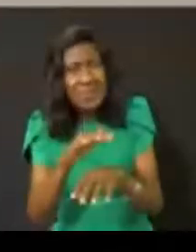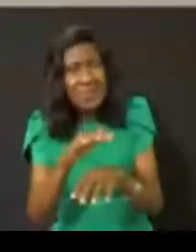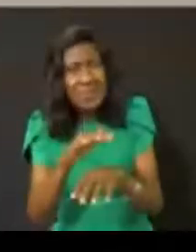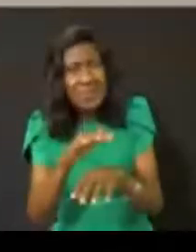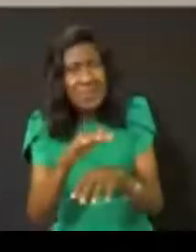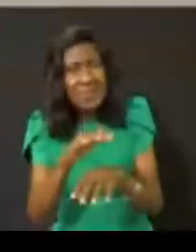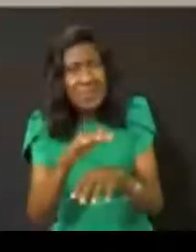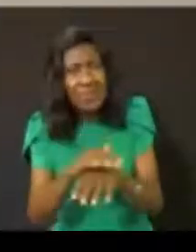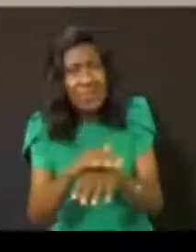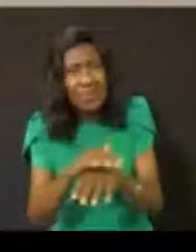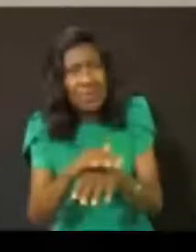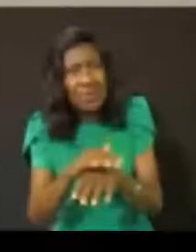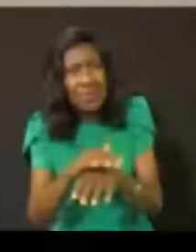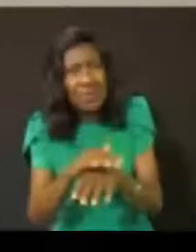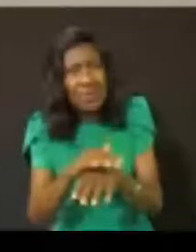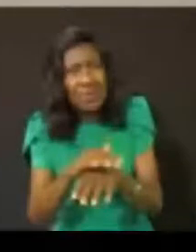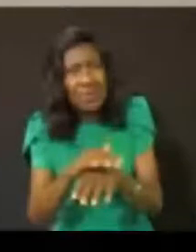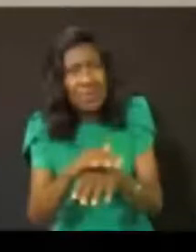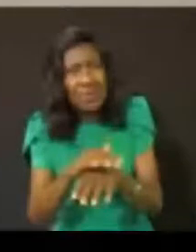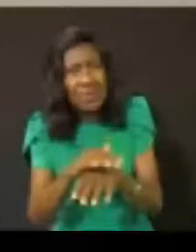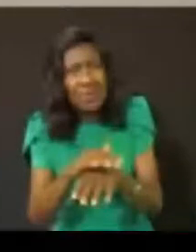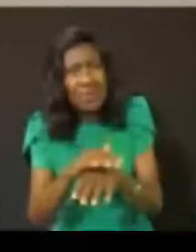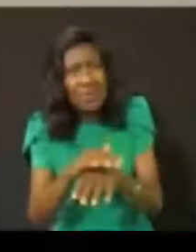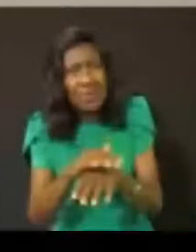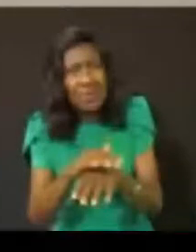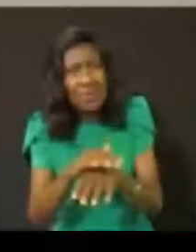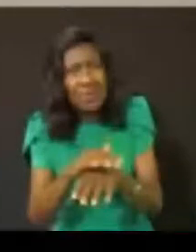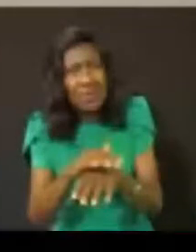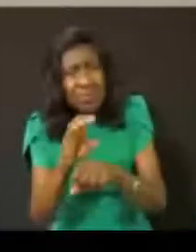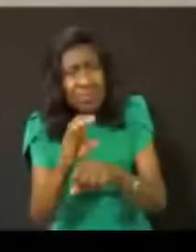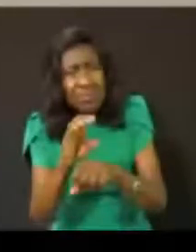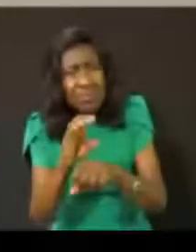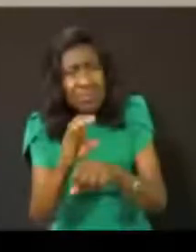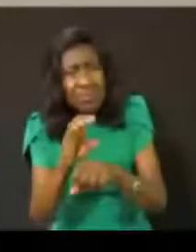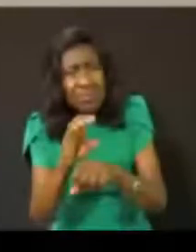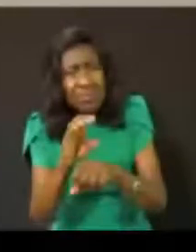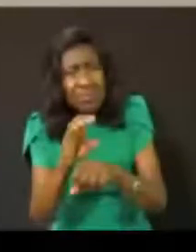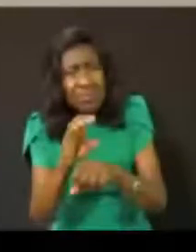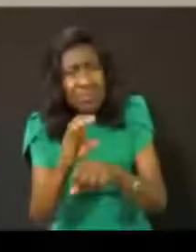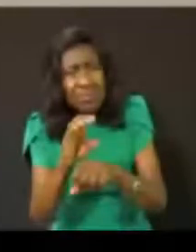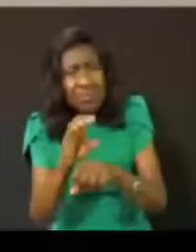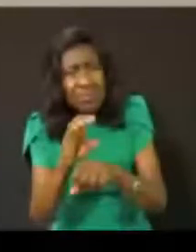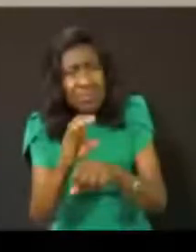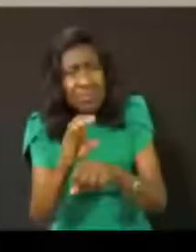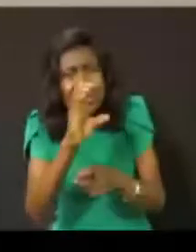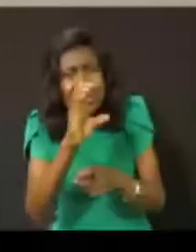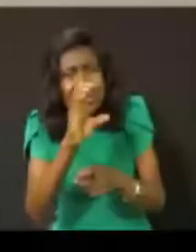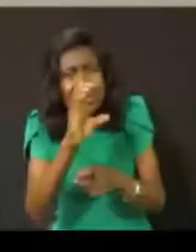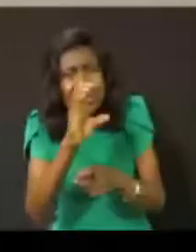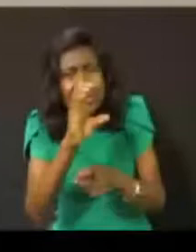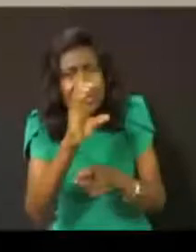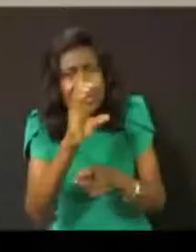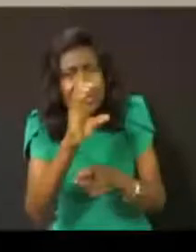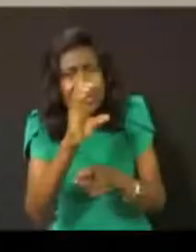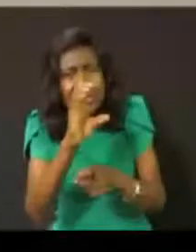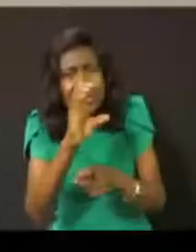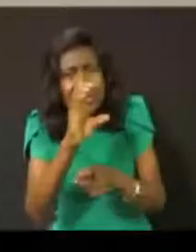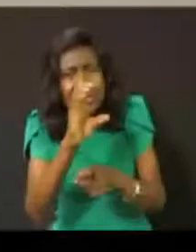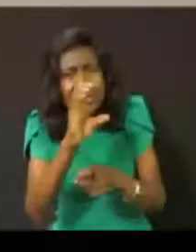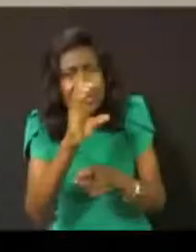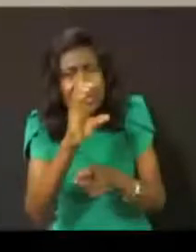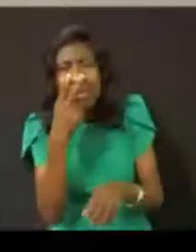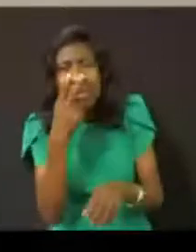our local CBC, Customs and Border Control, will be able to review the submitted